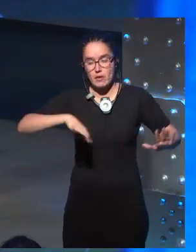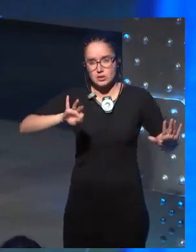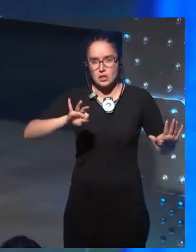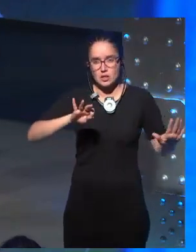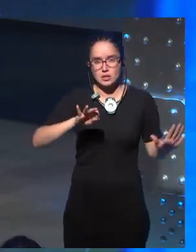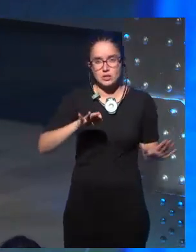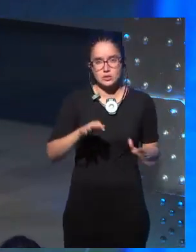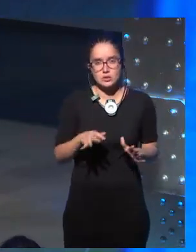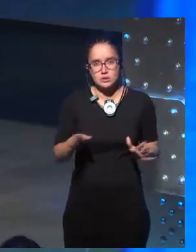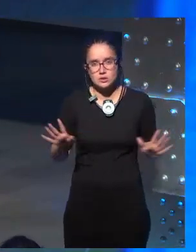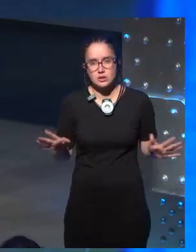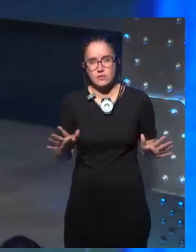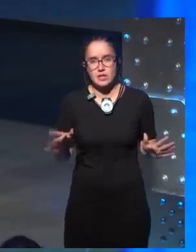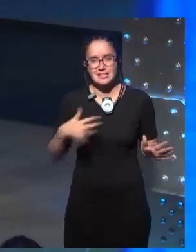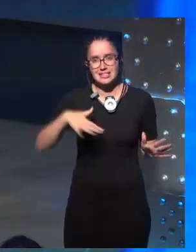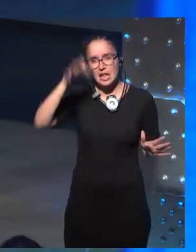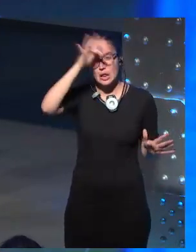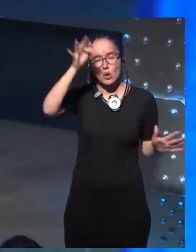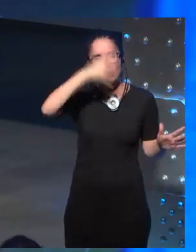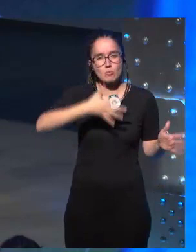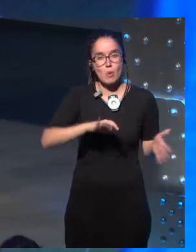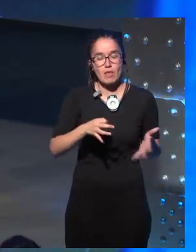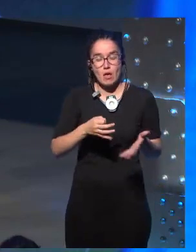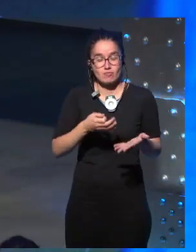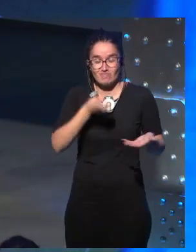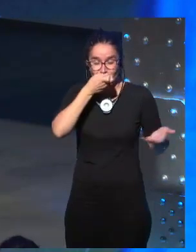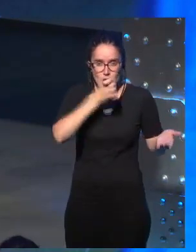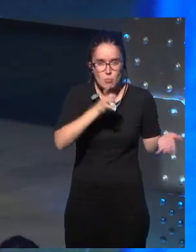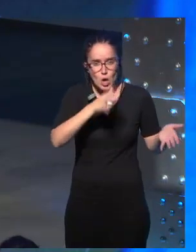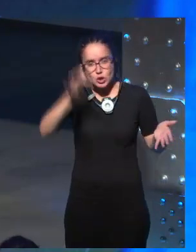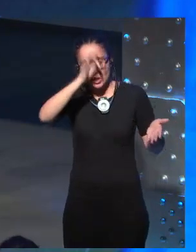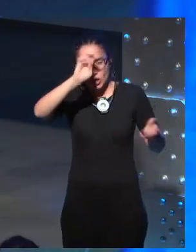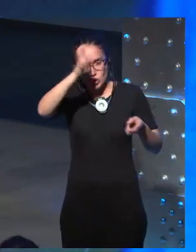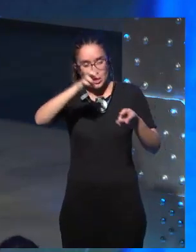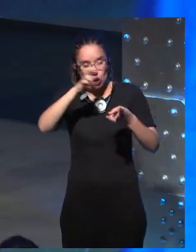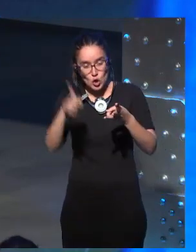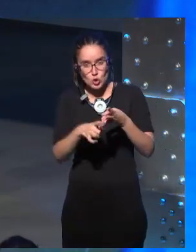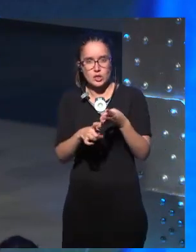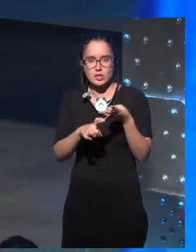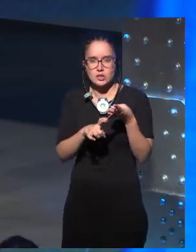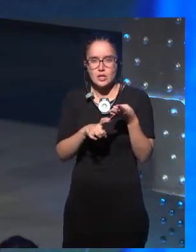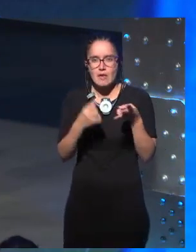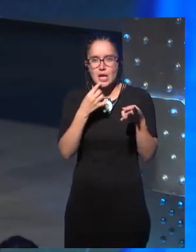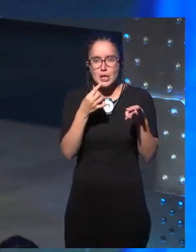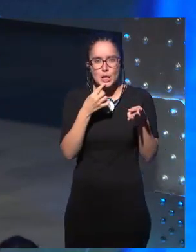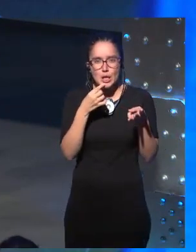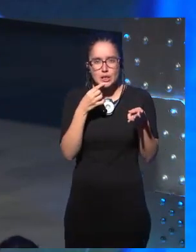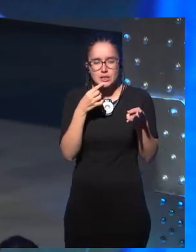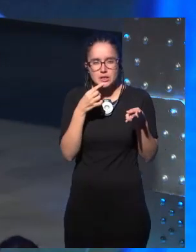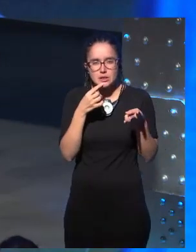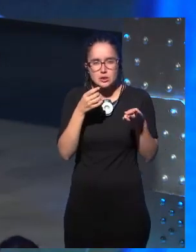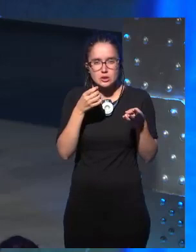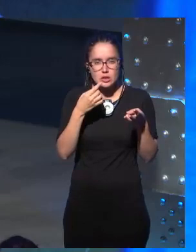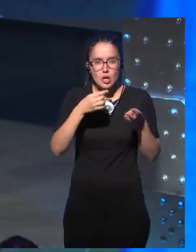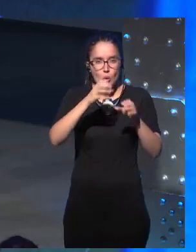probably doesn't work, but it's an idea. There is another one which says that you have bubbles within bubbles